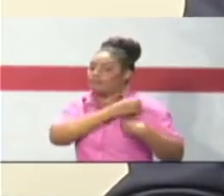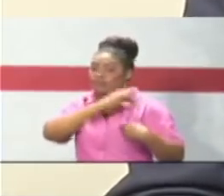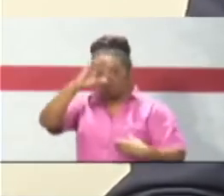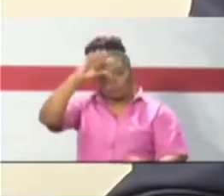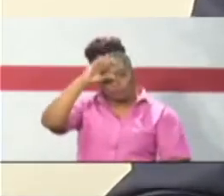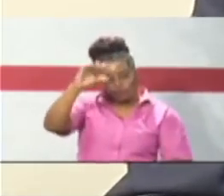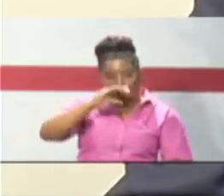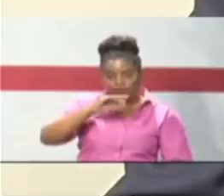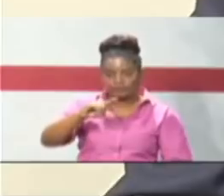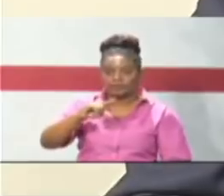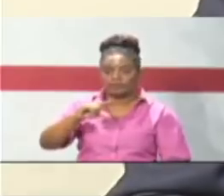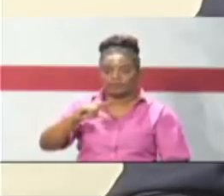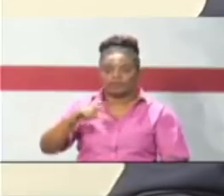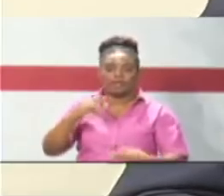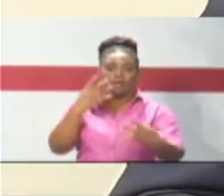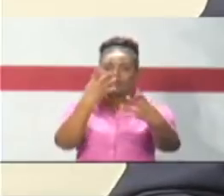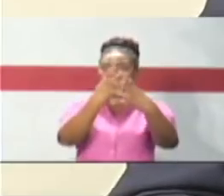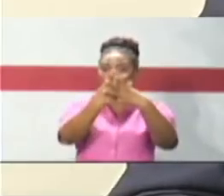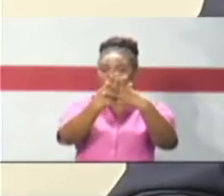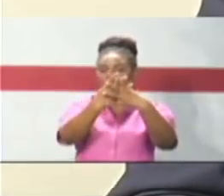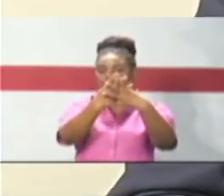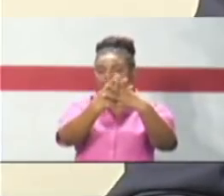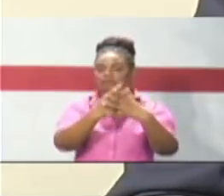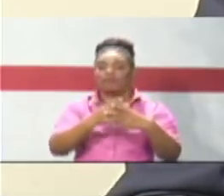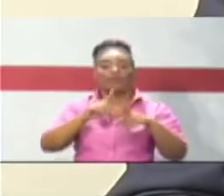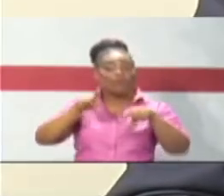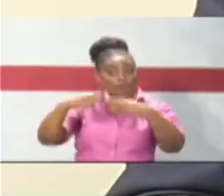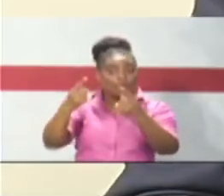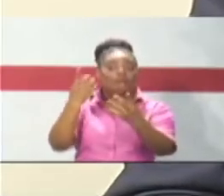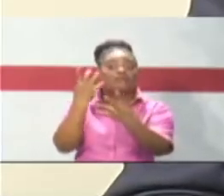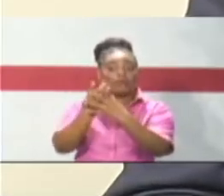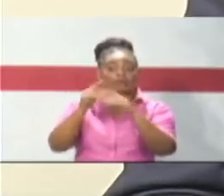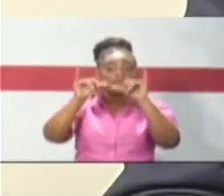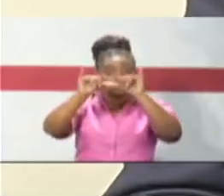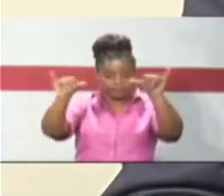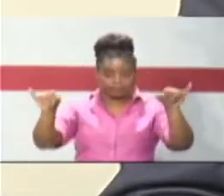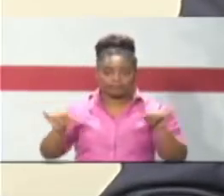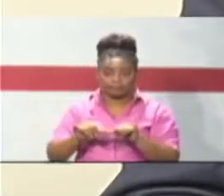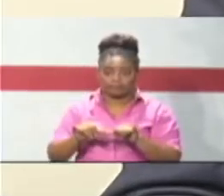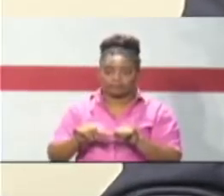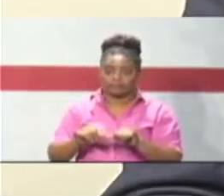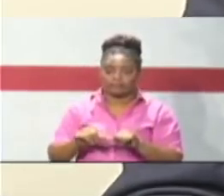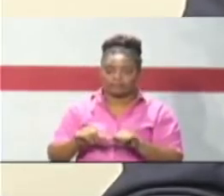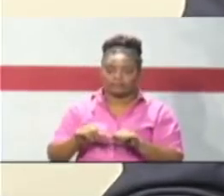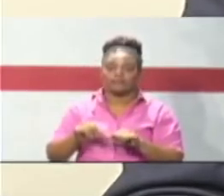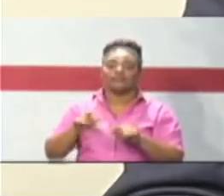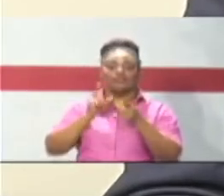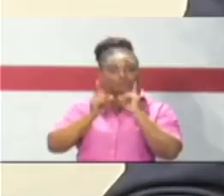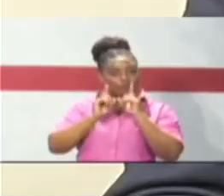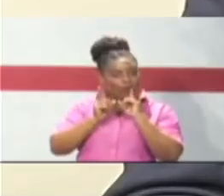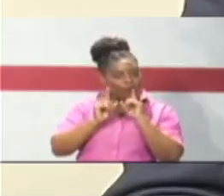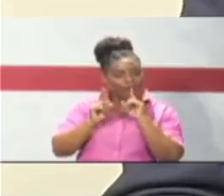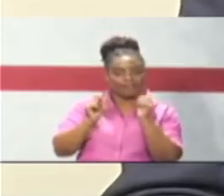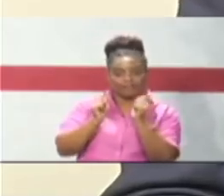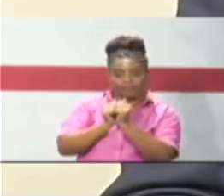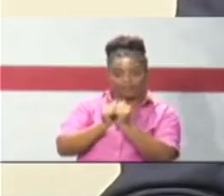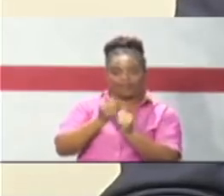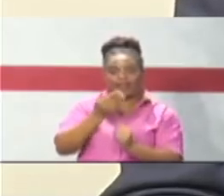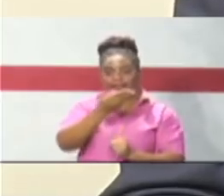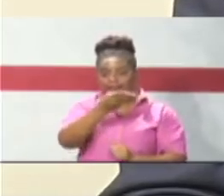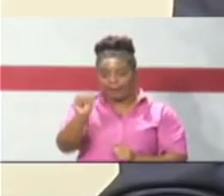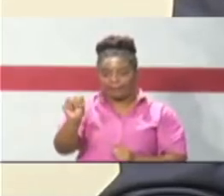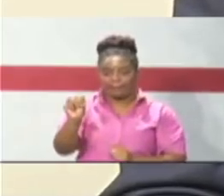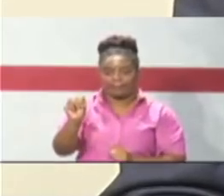everything. Prisons. We went into the prison system too. We spoke to them on prison radio. We had